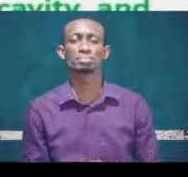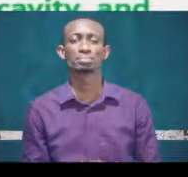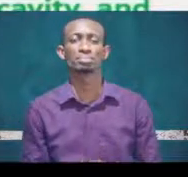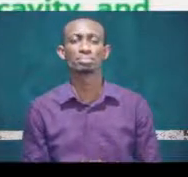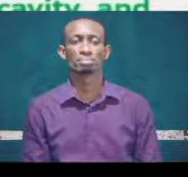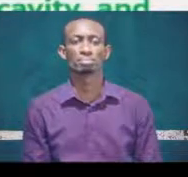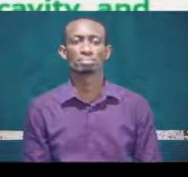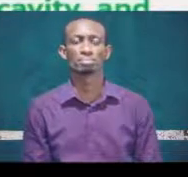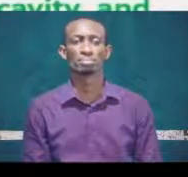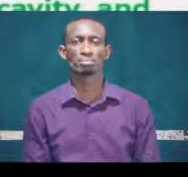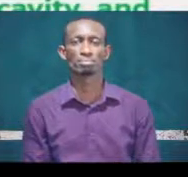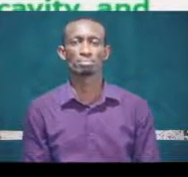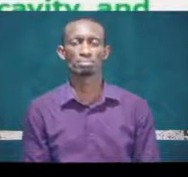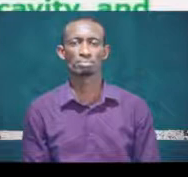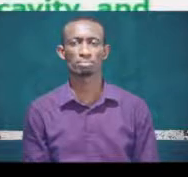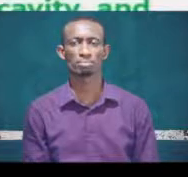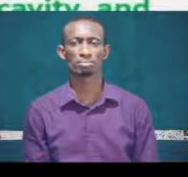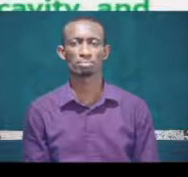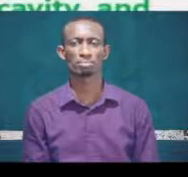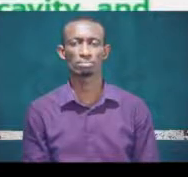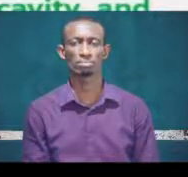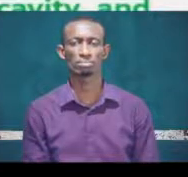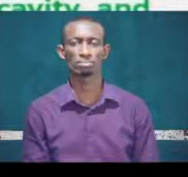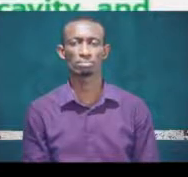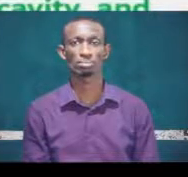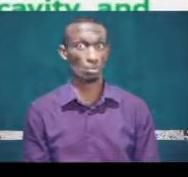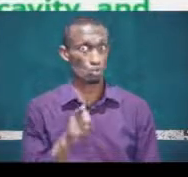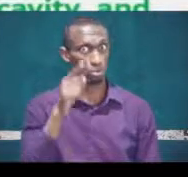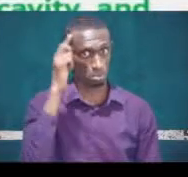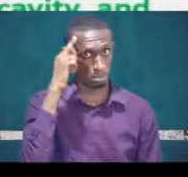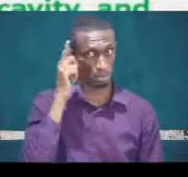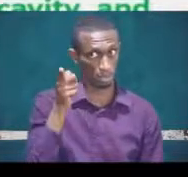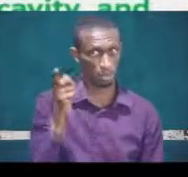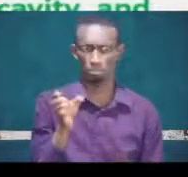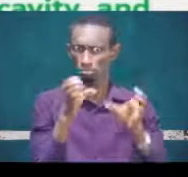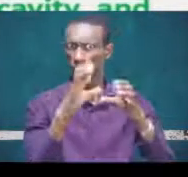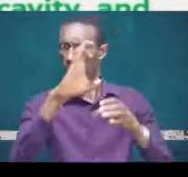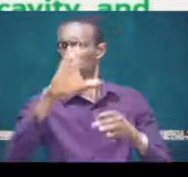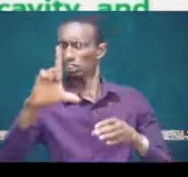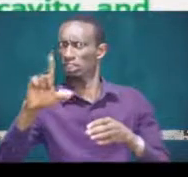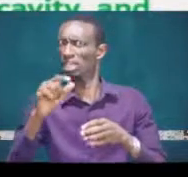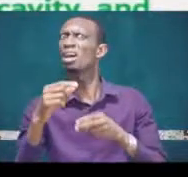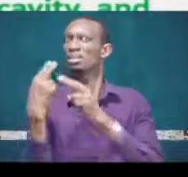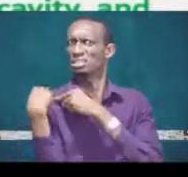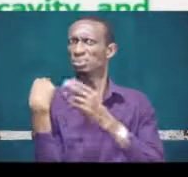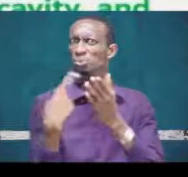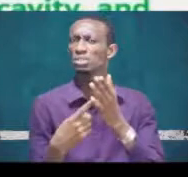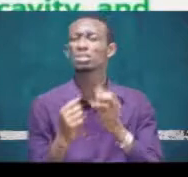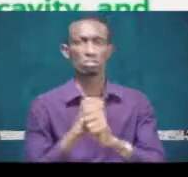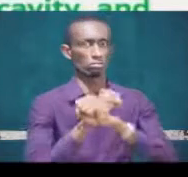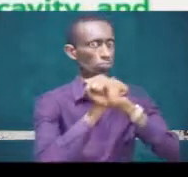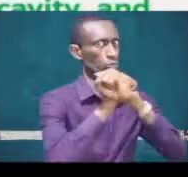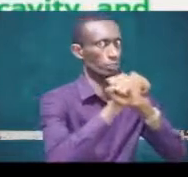squamous epithelial tissues. Remember, these tissues are responsible for protection,